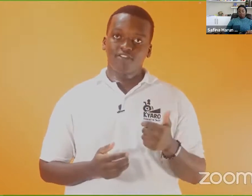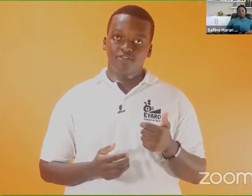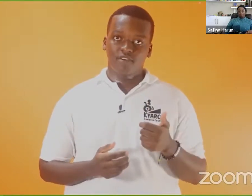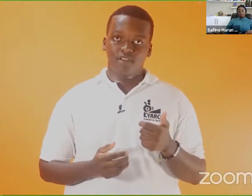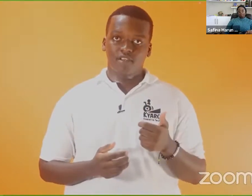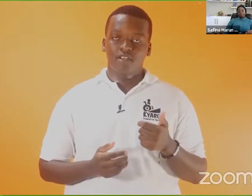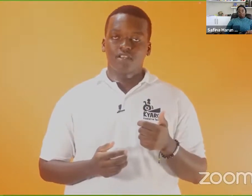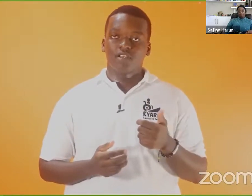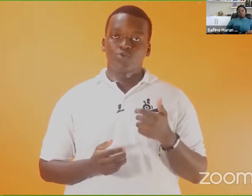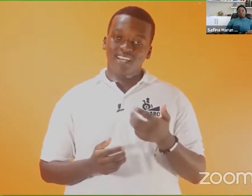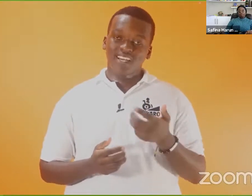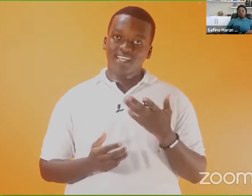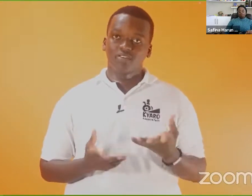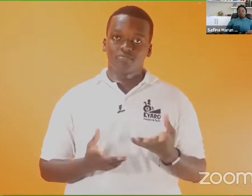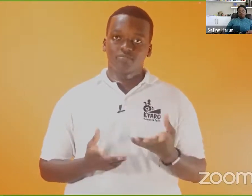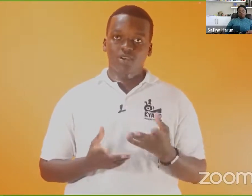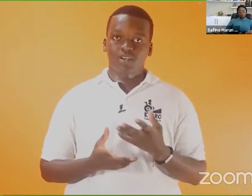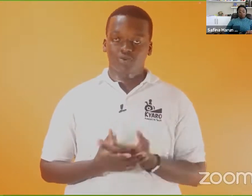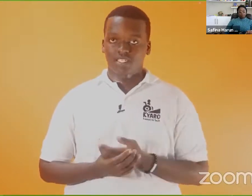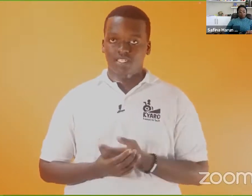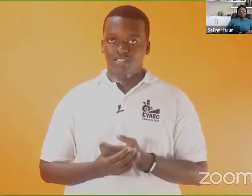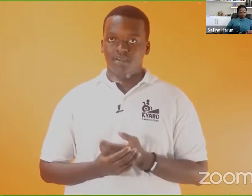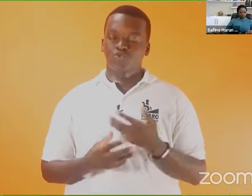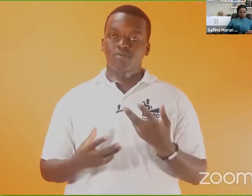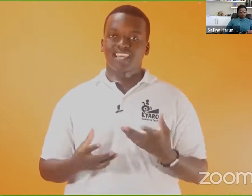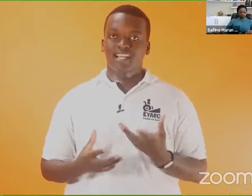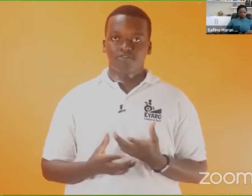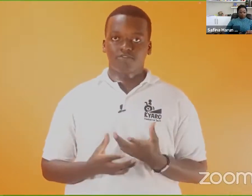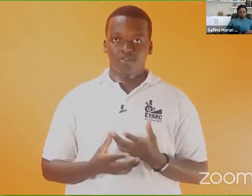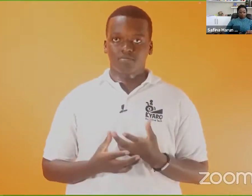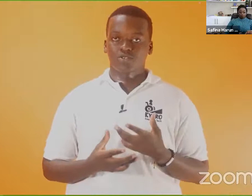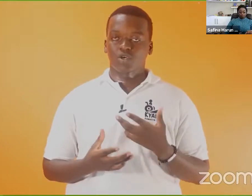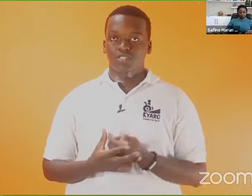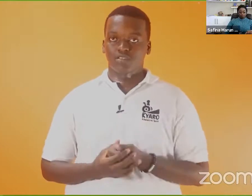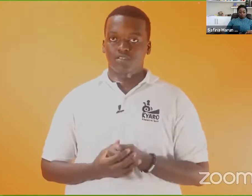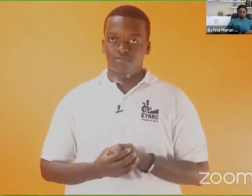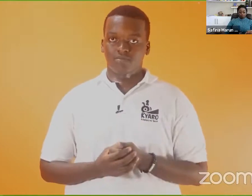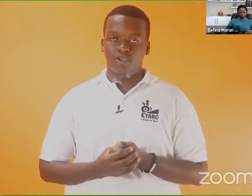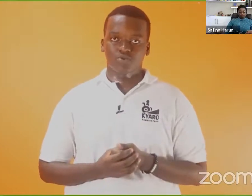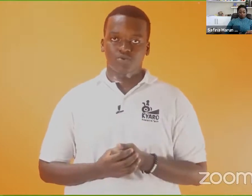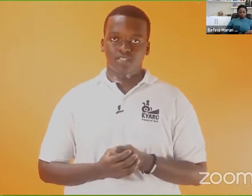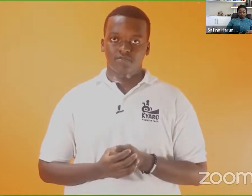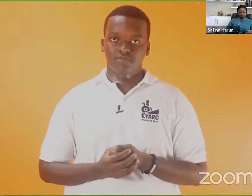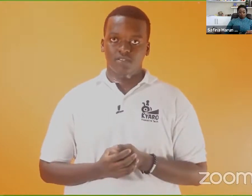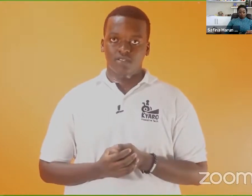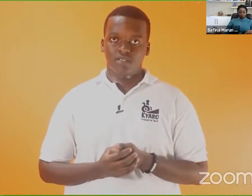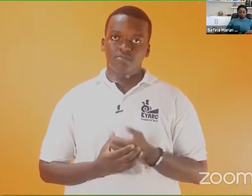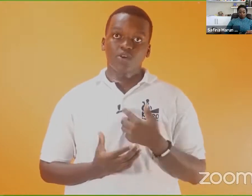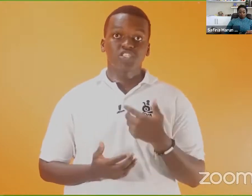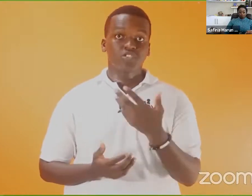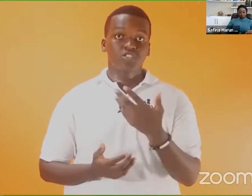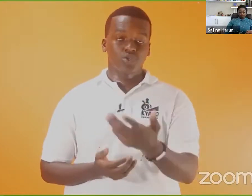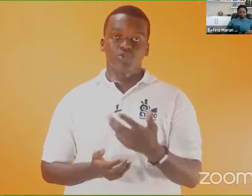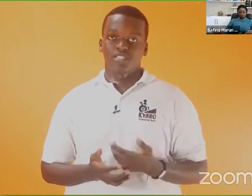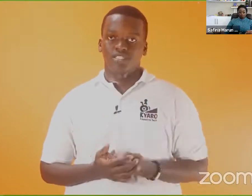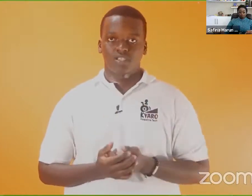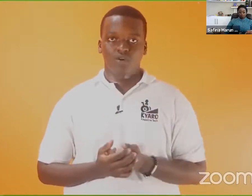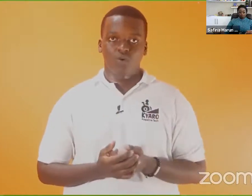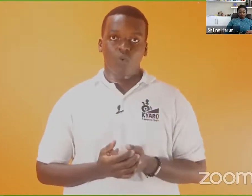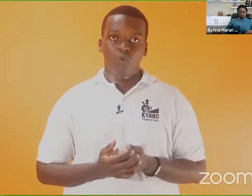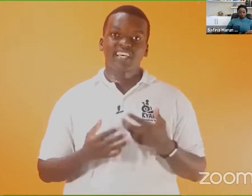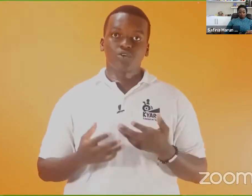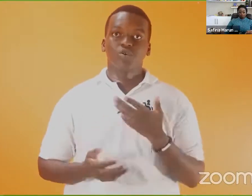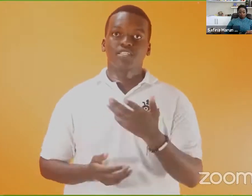make a living by what we get, but we make a life by what we give. My question to you